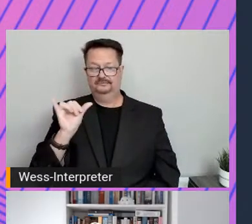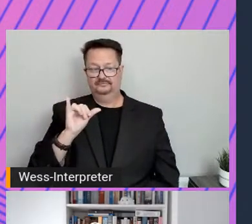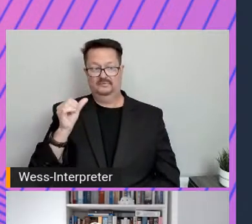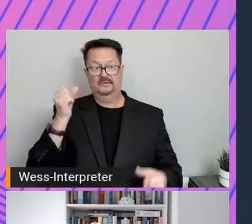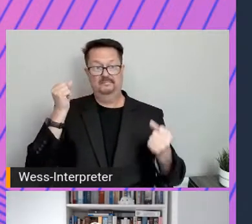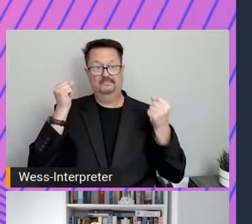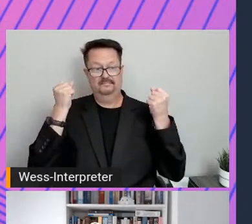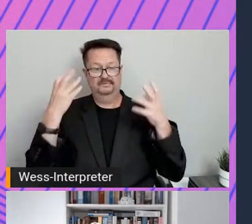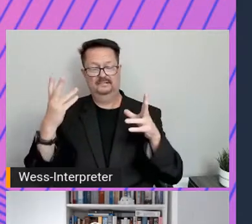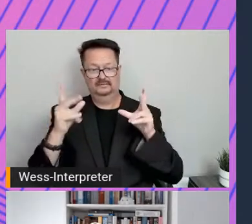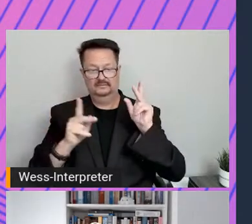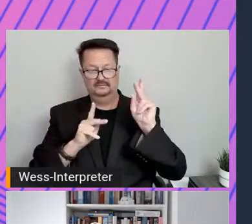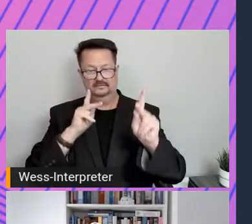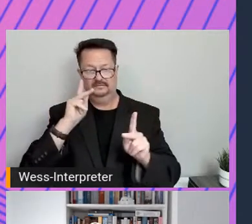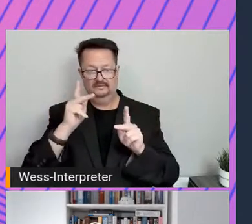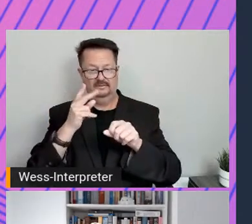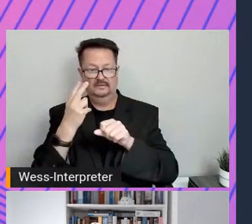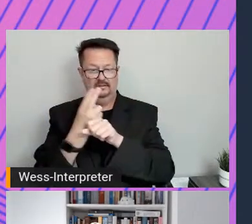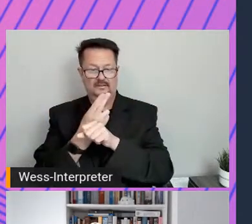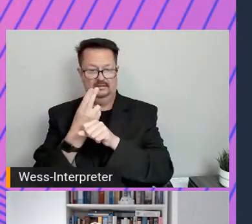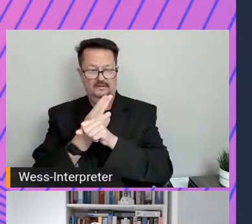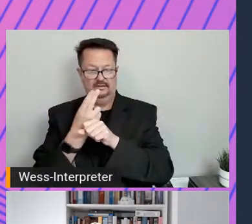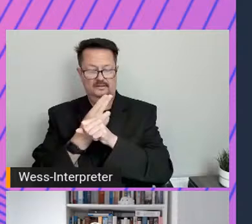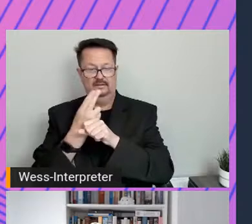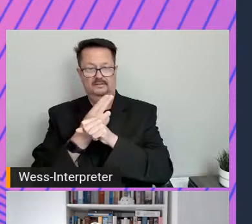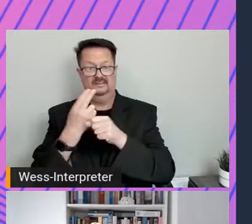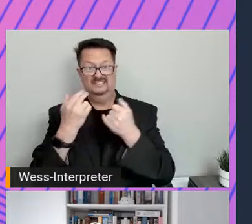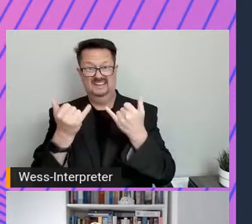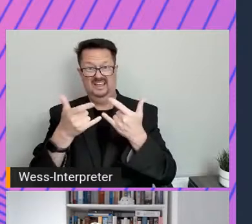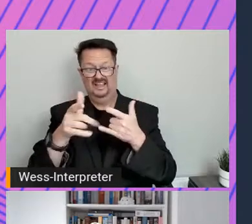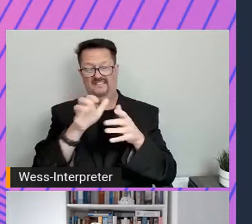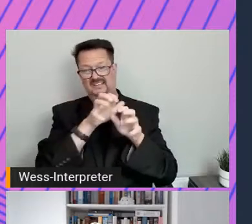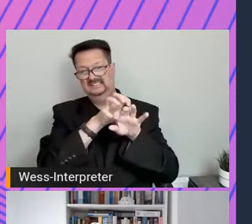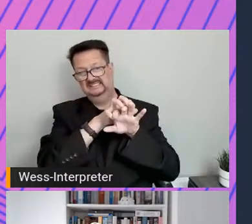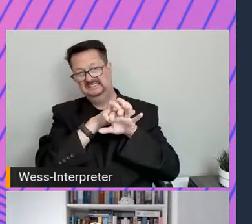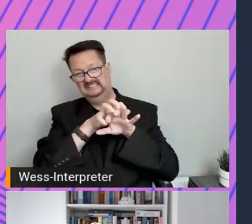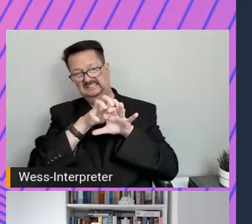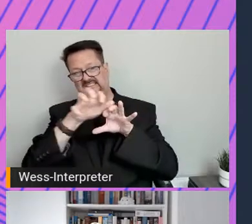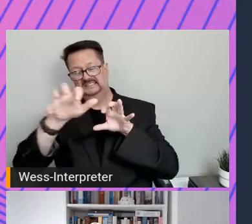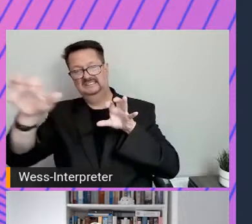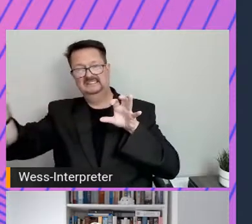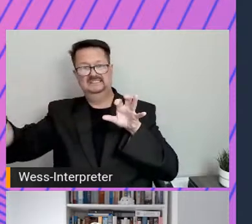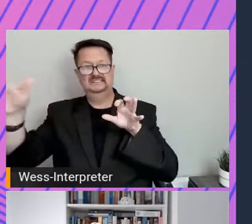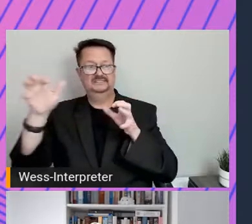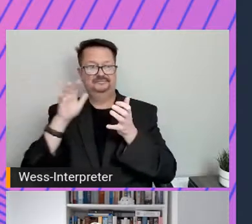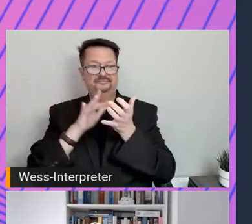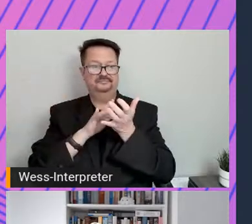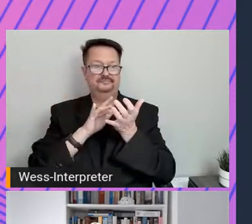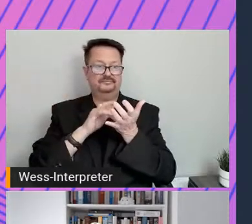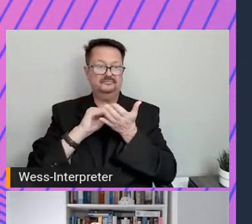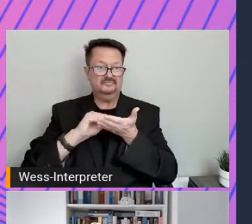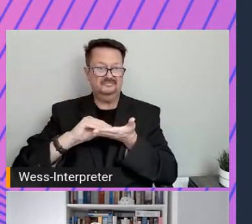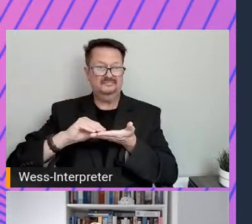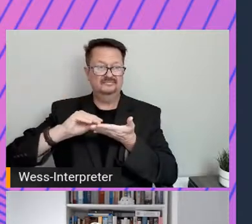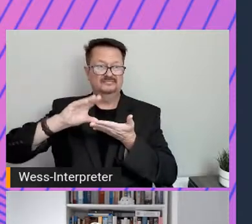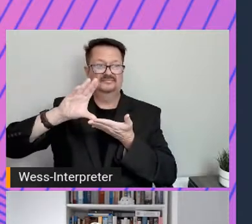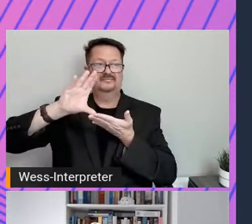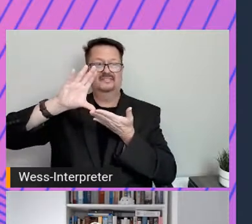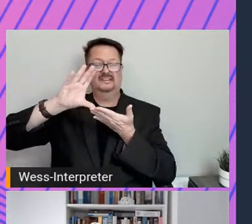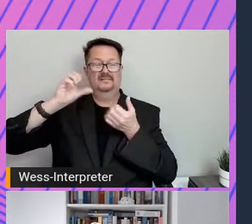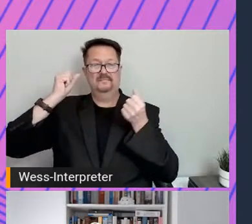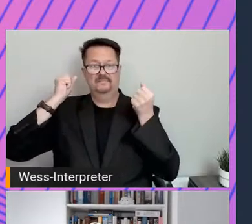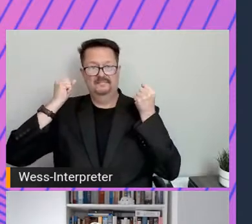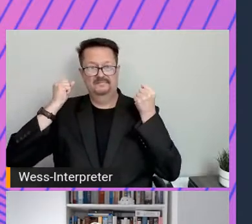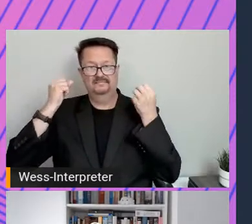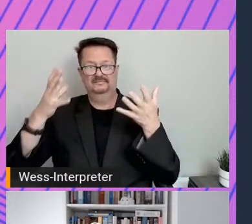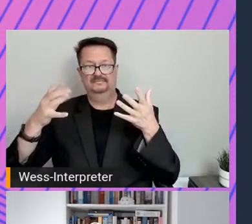concurrent users. Well, now I have a ton of Lambda function instances that are stacking up and a lot of these concurrent